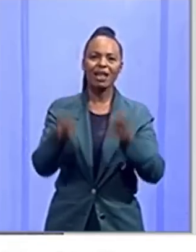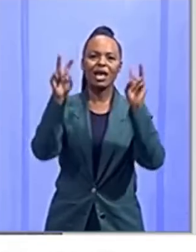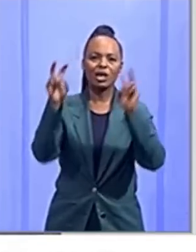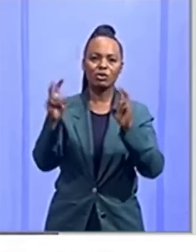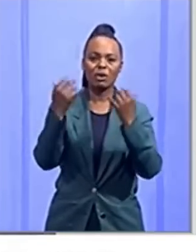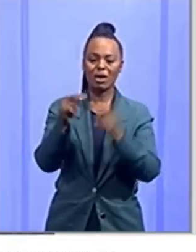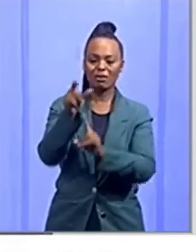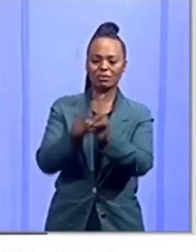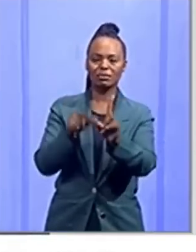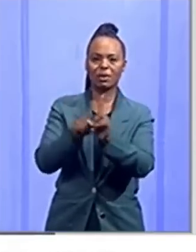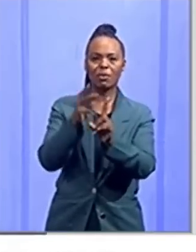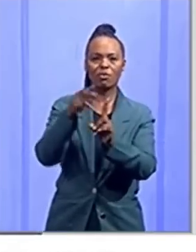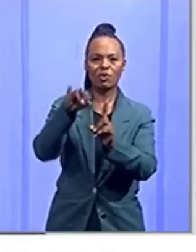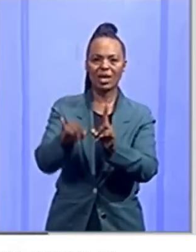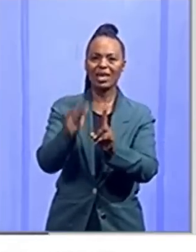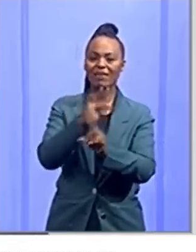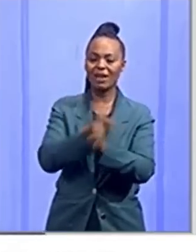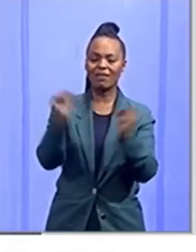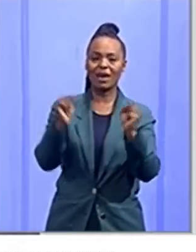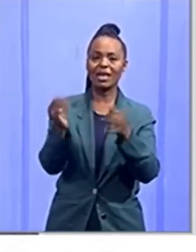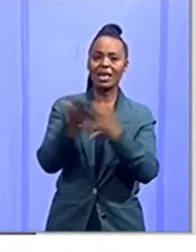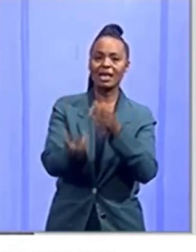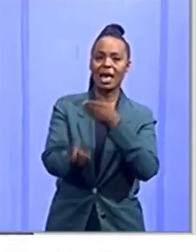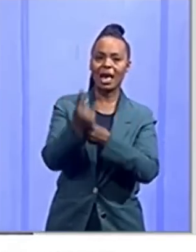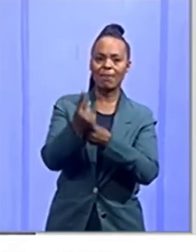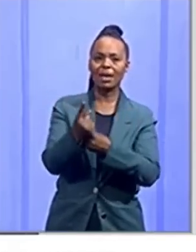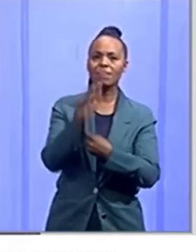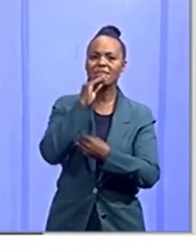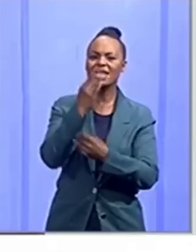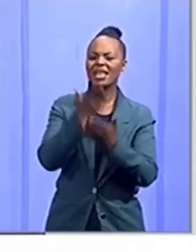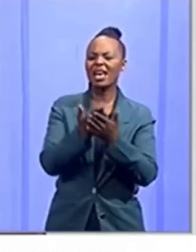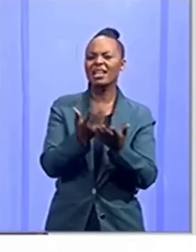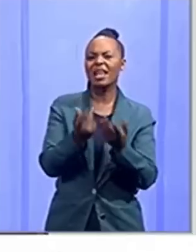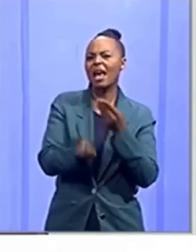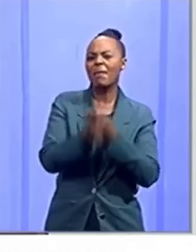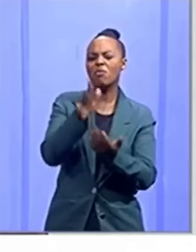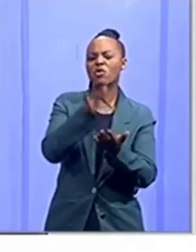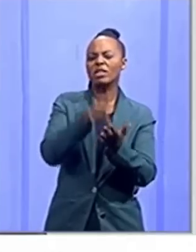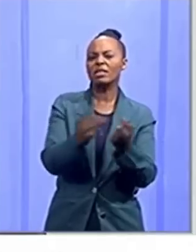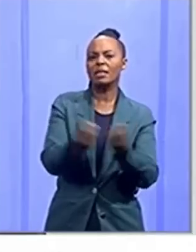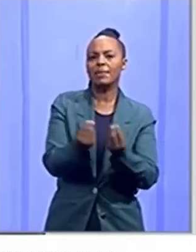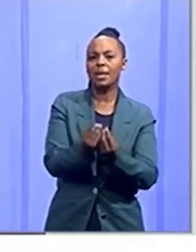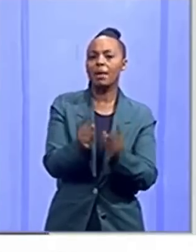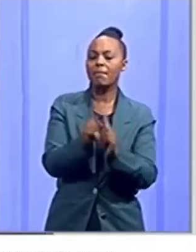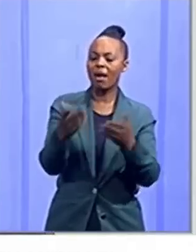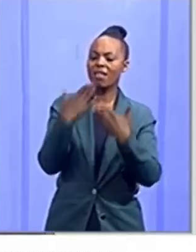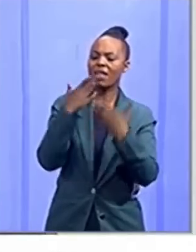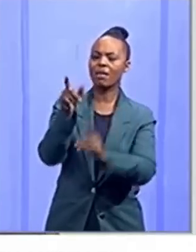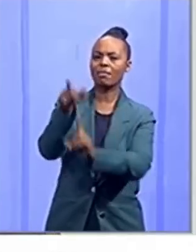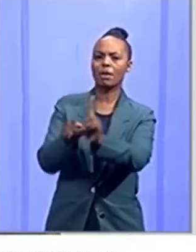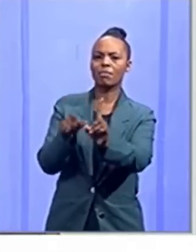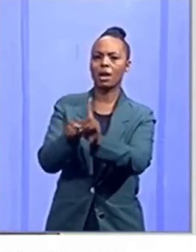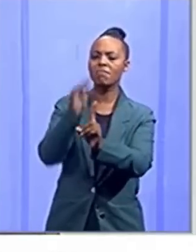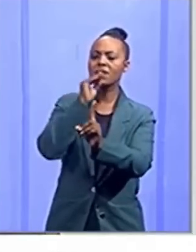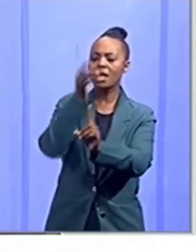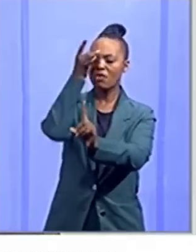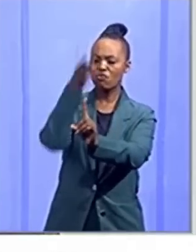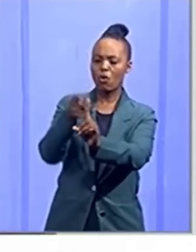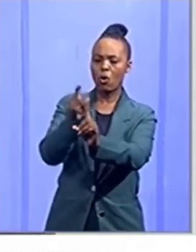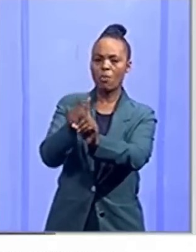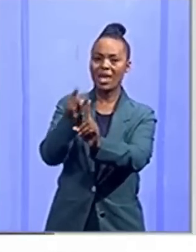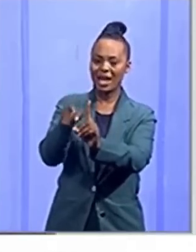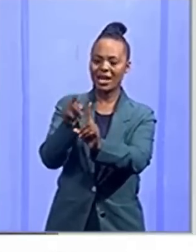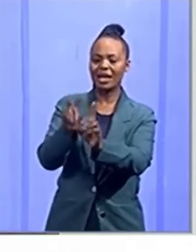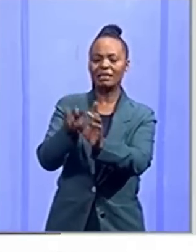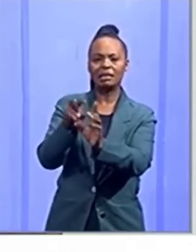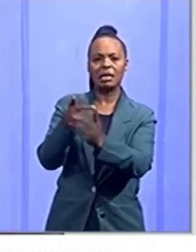in government if he did not have a case. And we need to thank him that he did not have to be told. He then